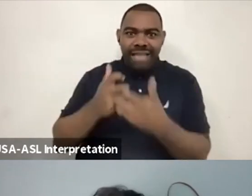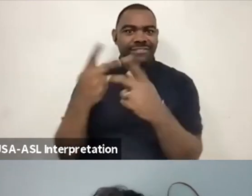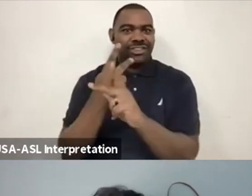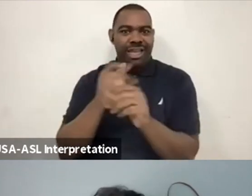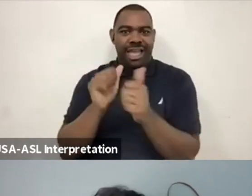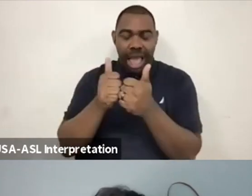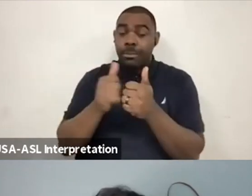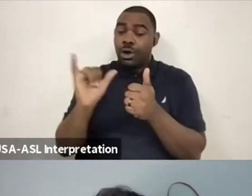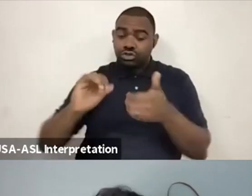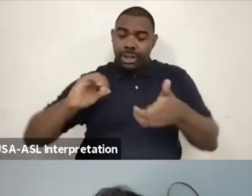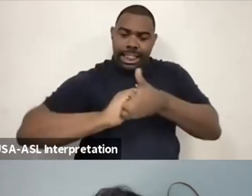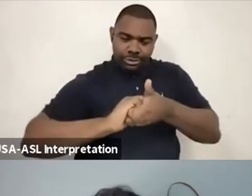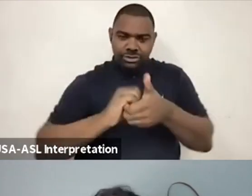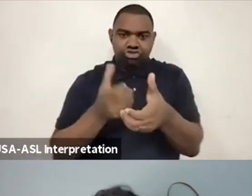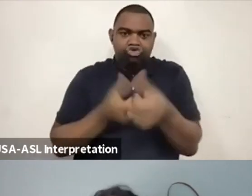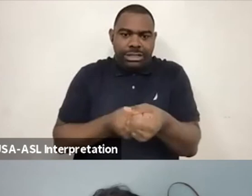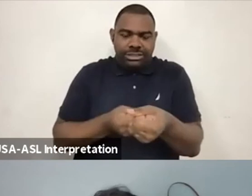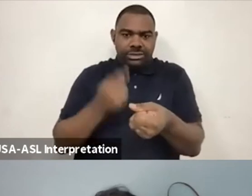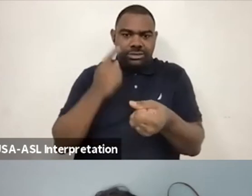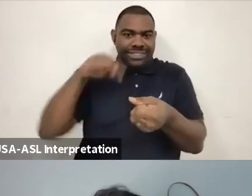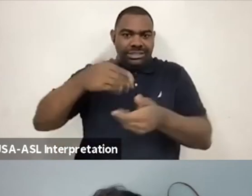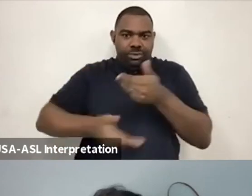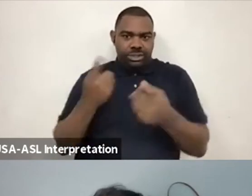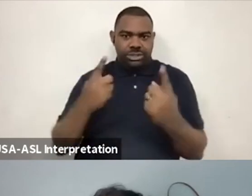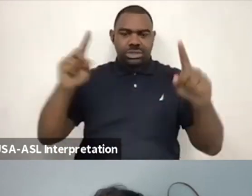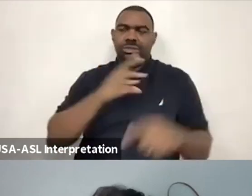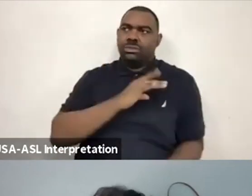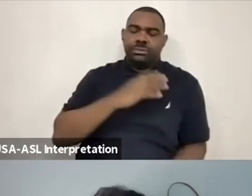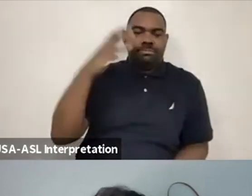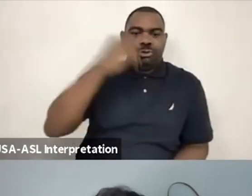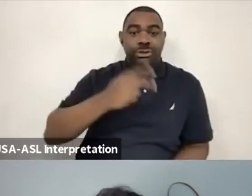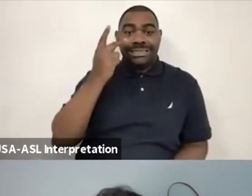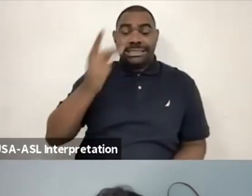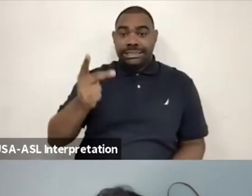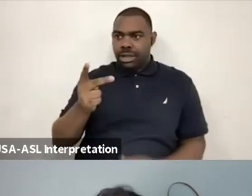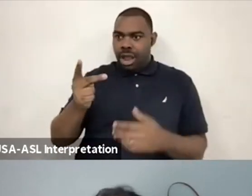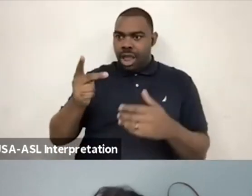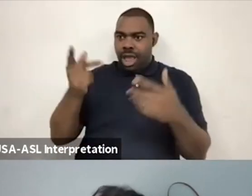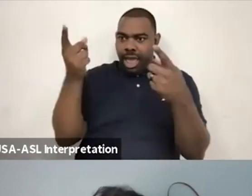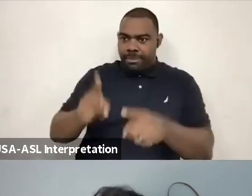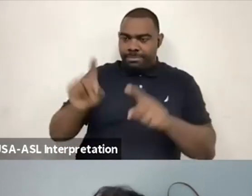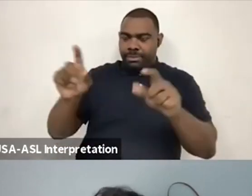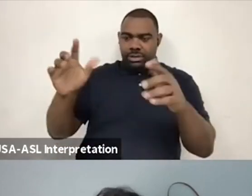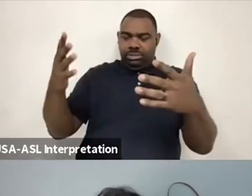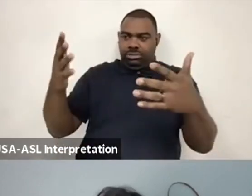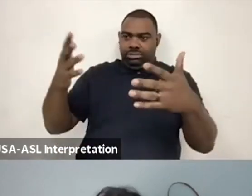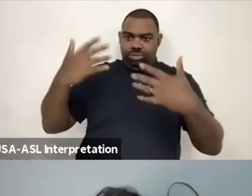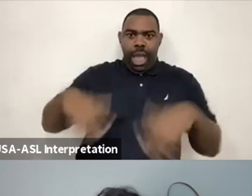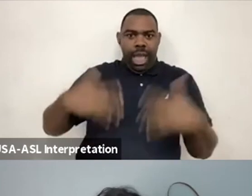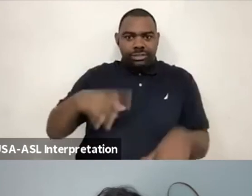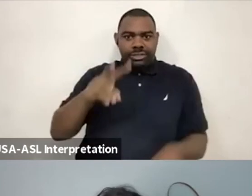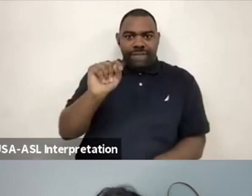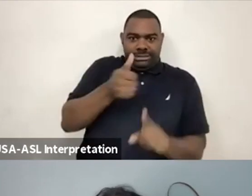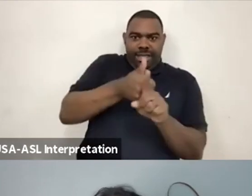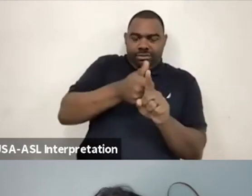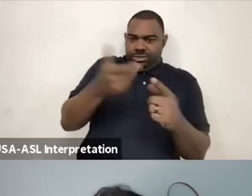trust in this process. And it's always just beautiful to see the end product of our vets shining in these